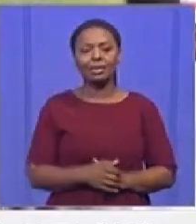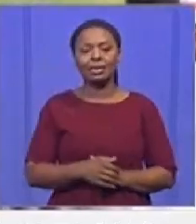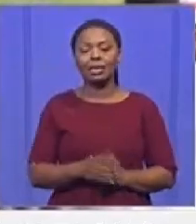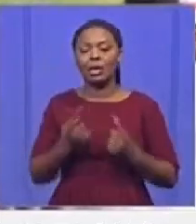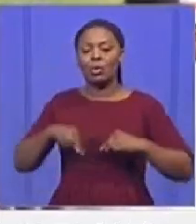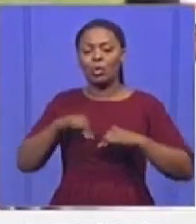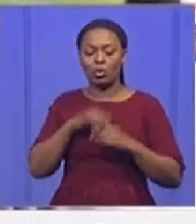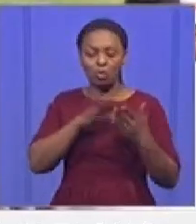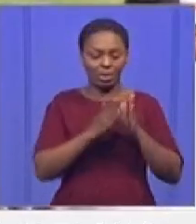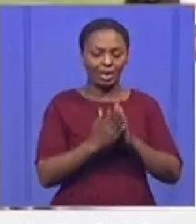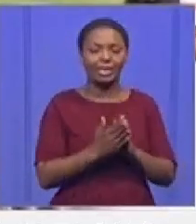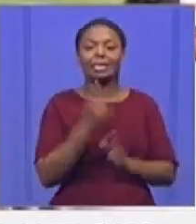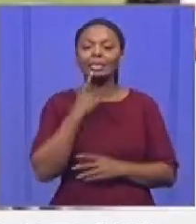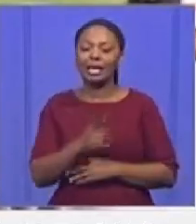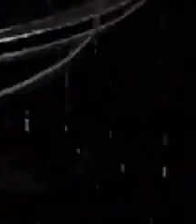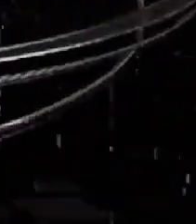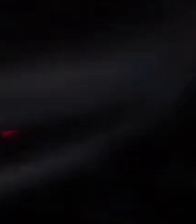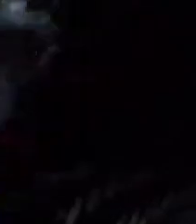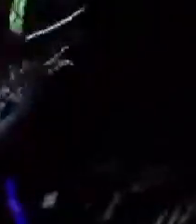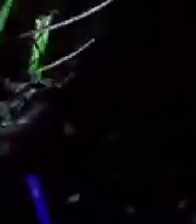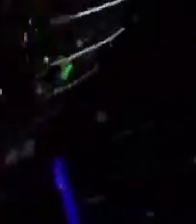saying we have 5 schools.